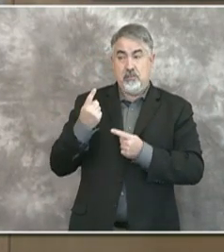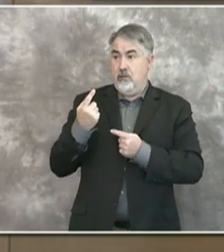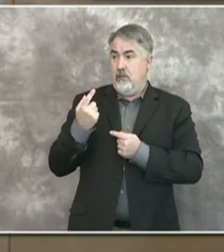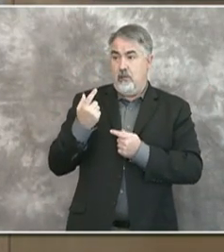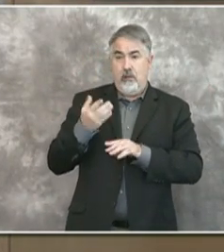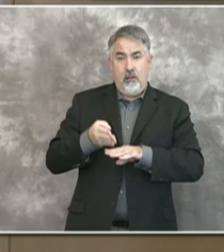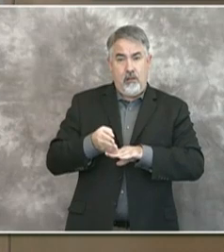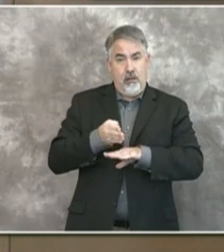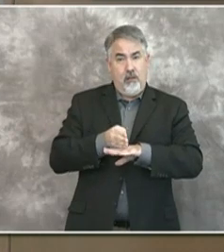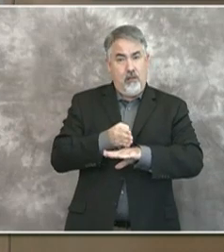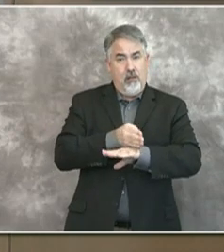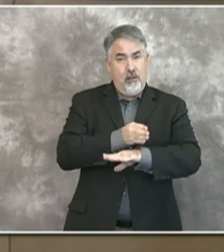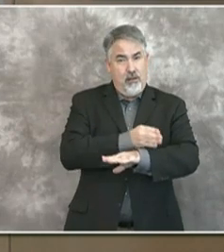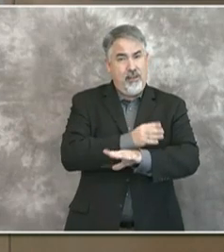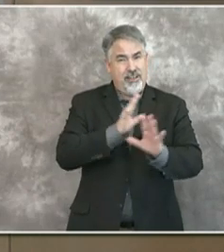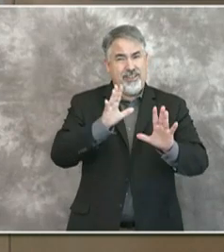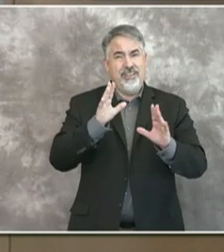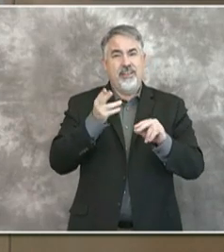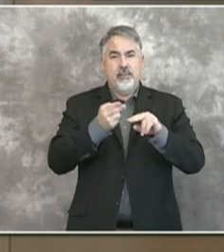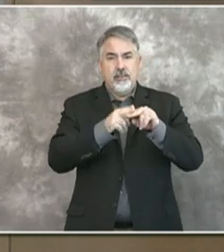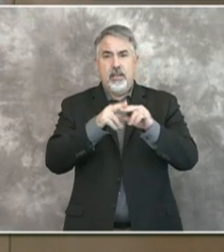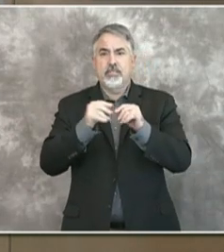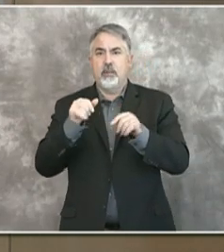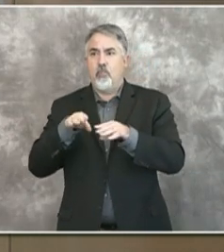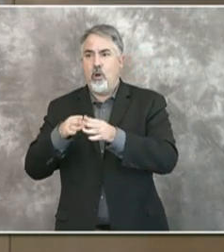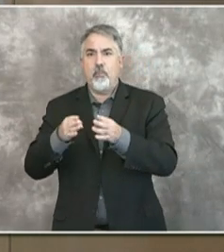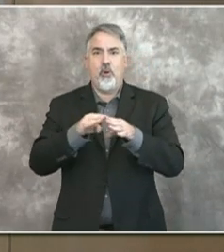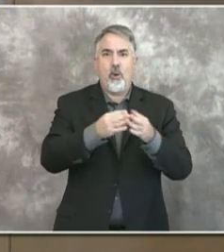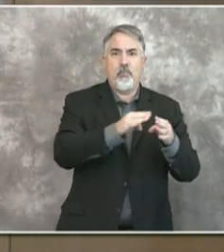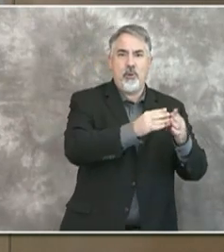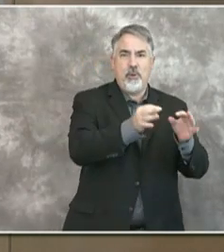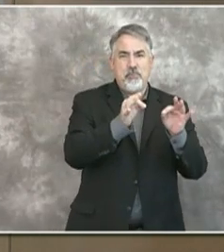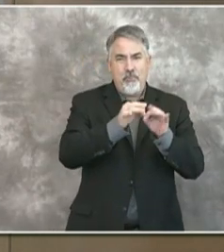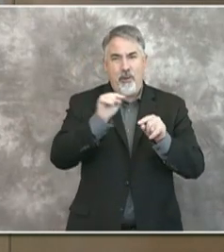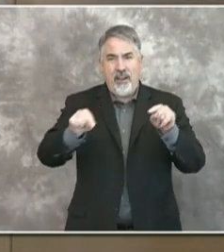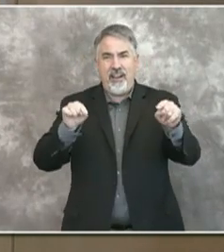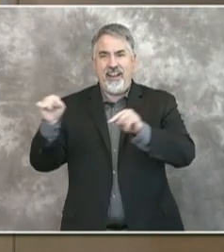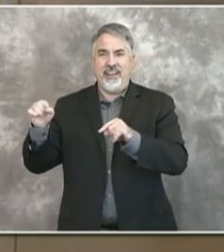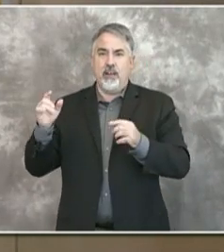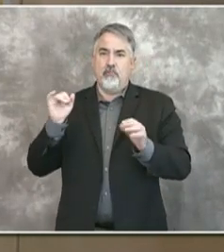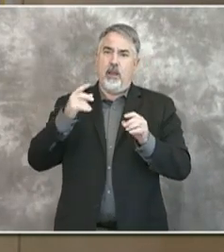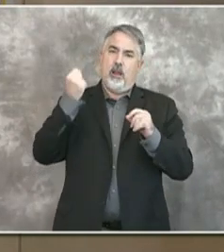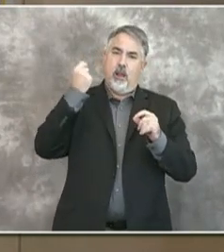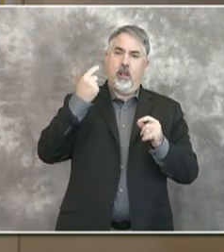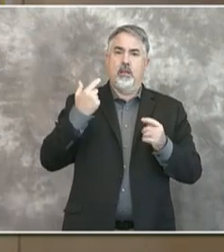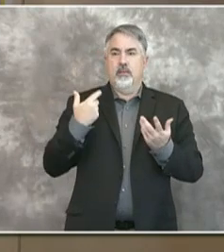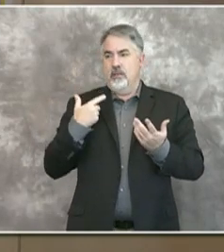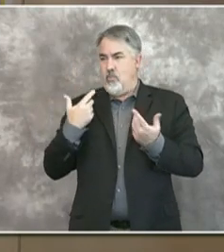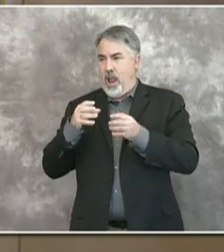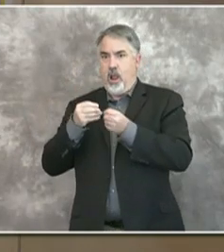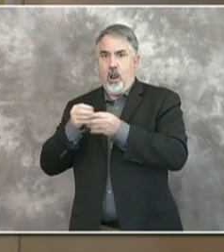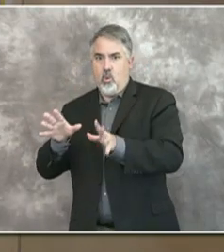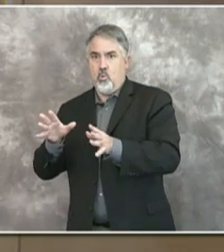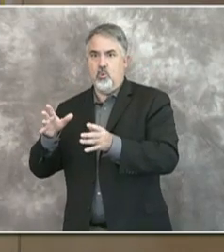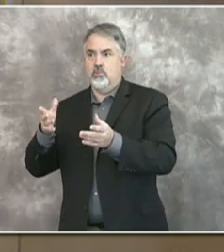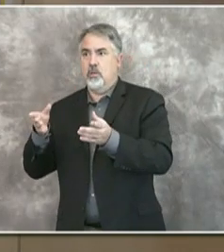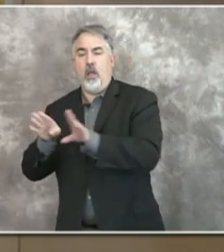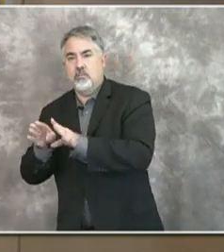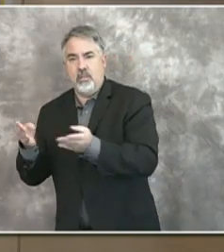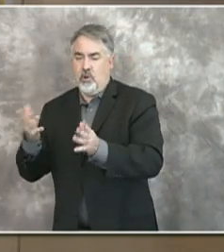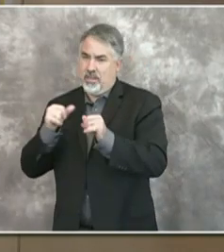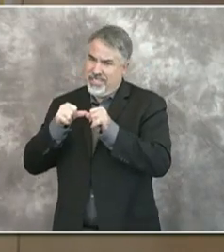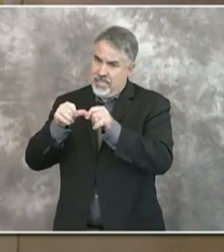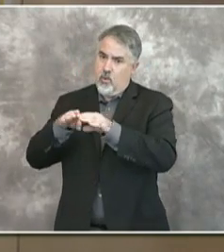bringing back some of our life's pleasures that we initially lost. We were able to open up the use of beaches for